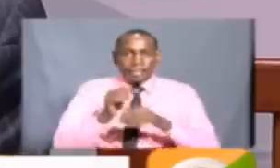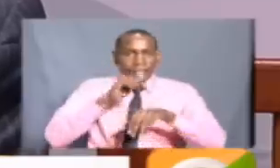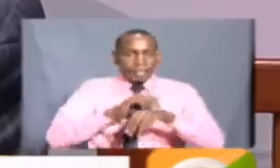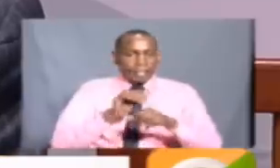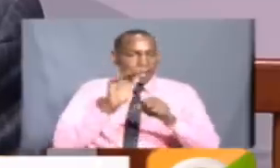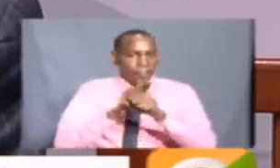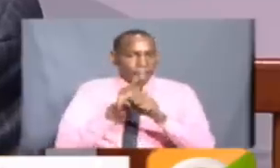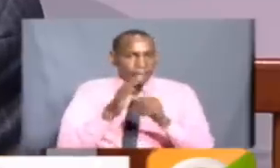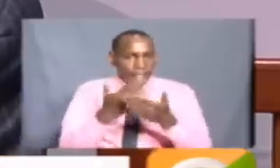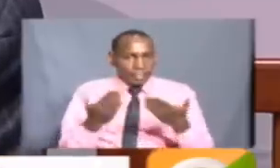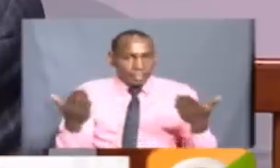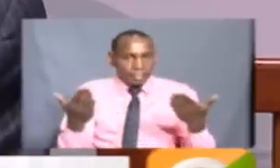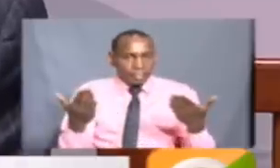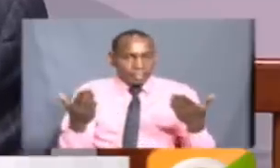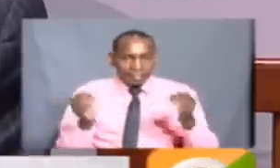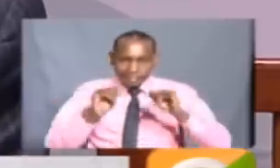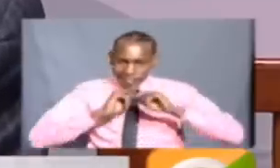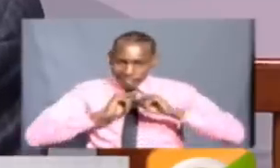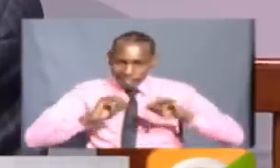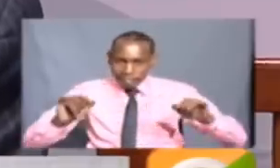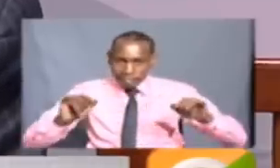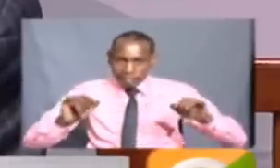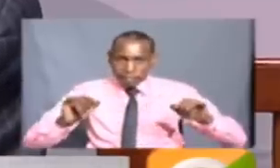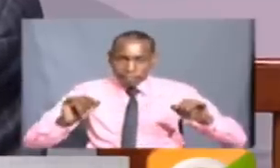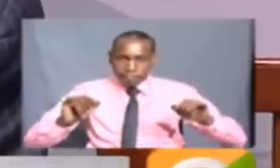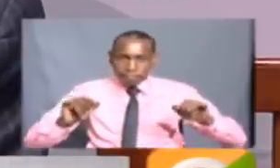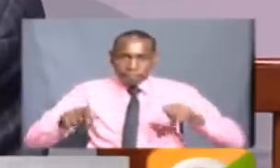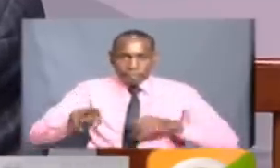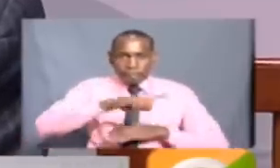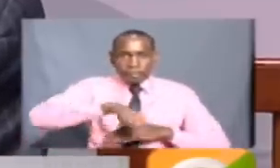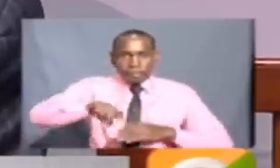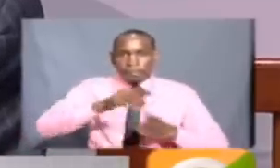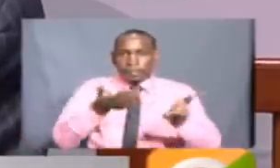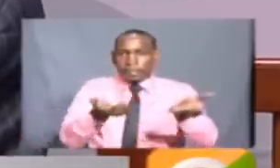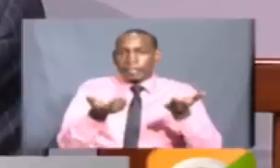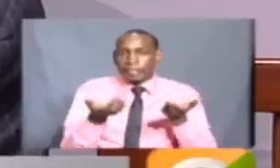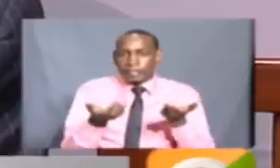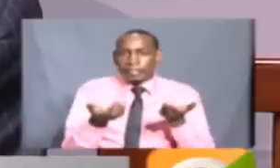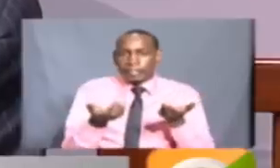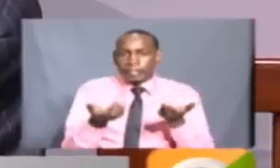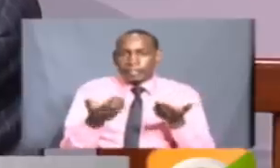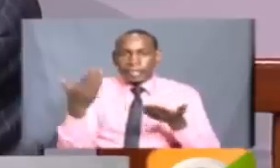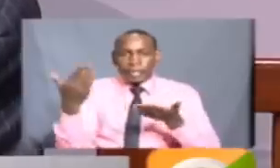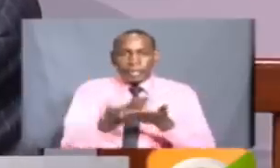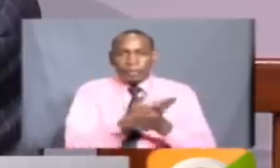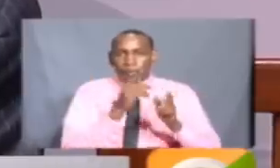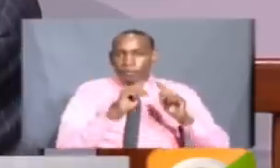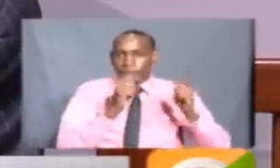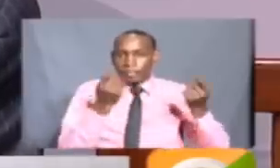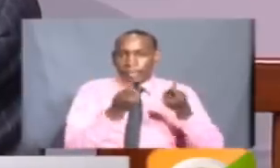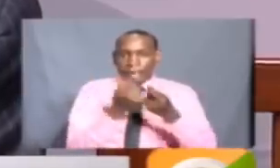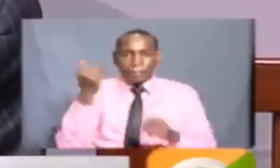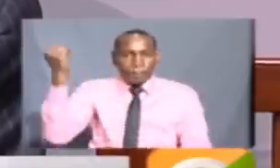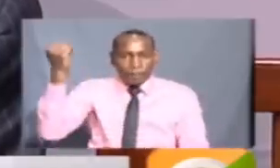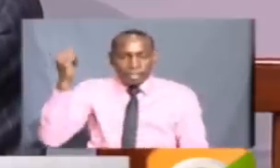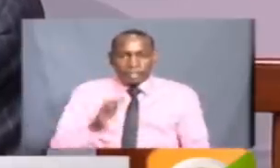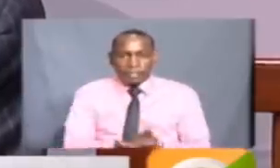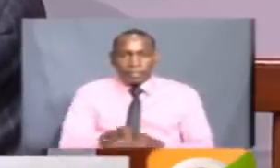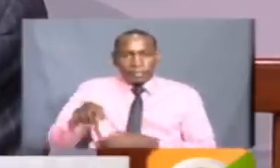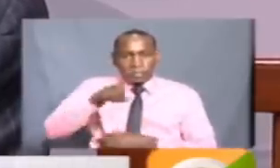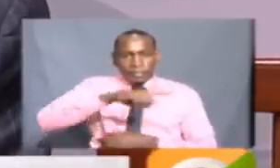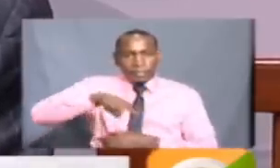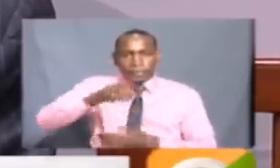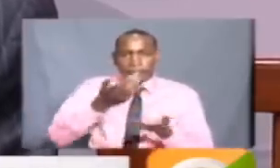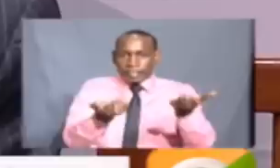of things have been sanitized. We need to de-ethnicize our politics. We need